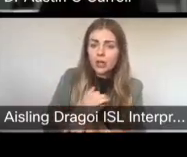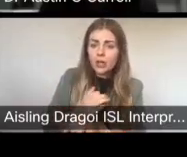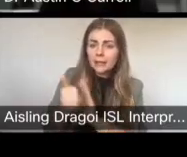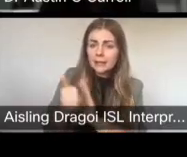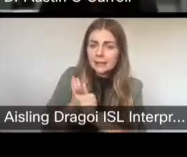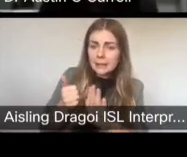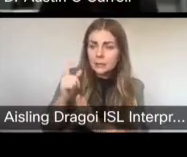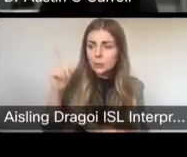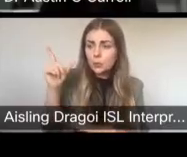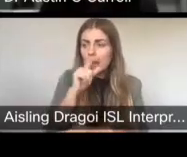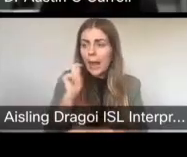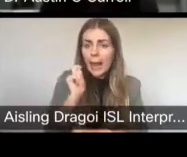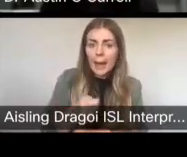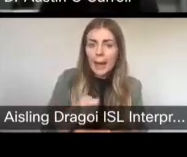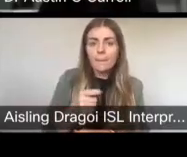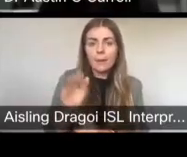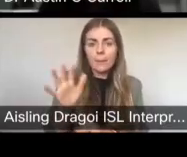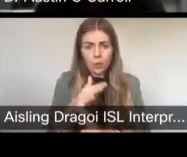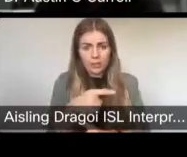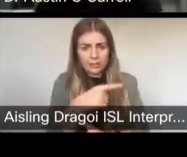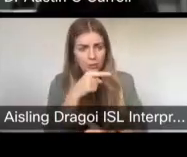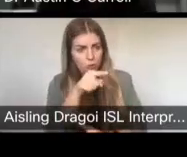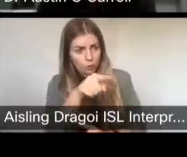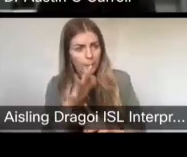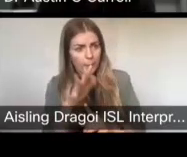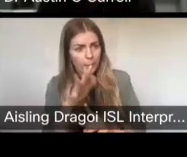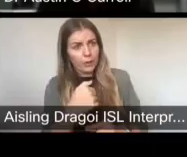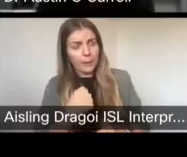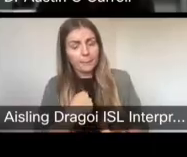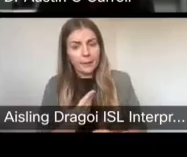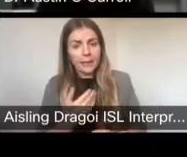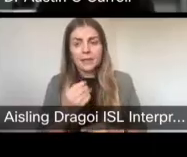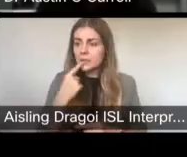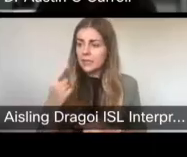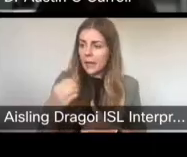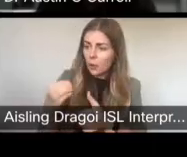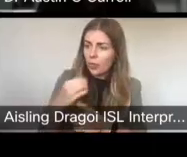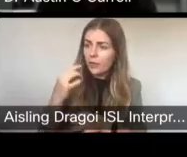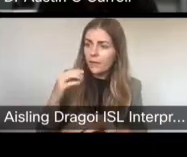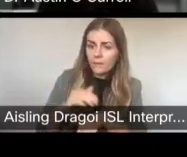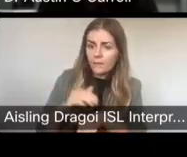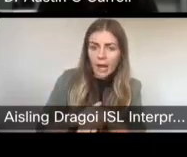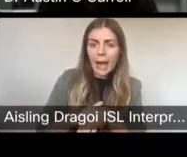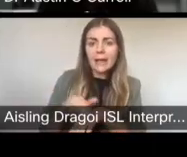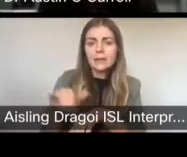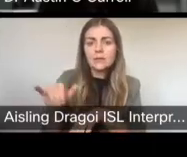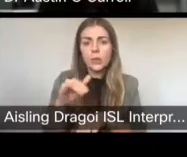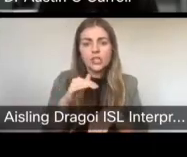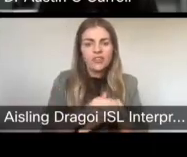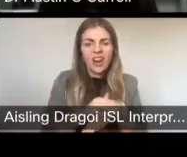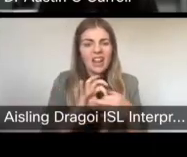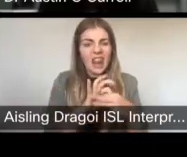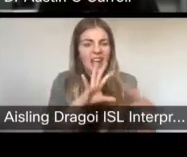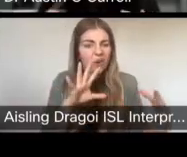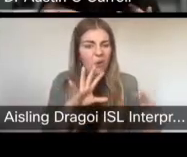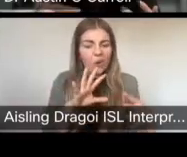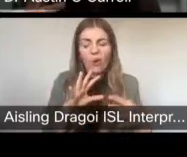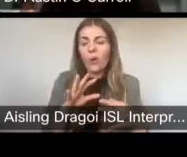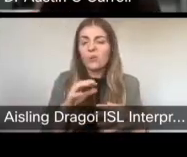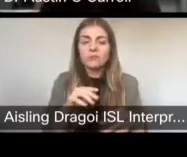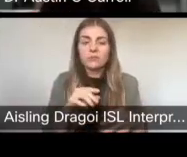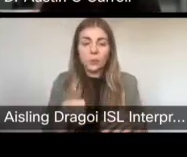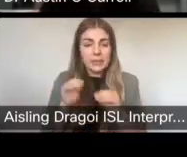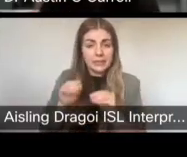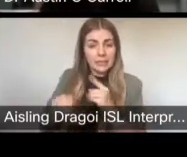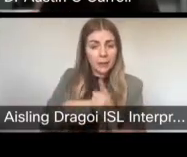name it, you're bullying me, to be able to address it, to be able to make other friends, to know which friends to let go. And same with my son, I had to do the same. So that